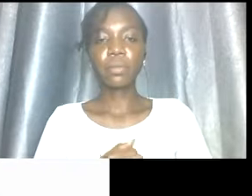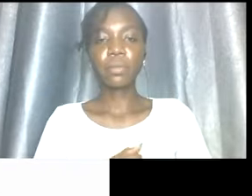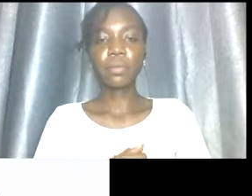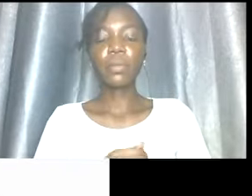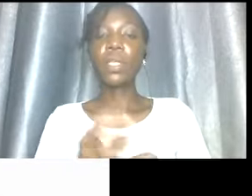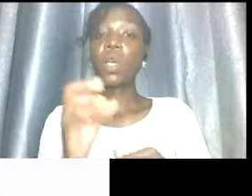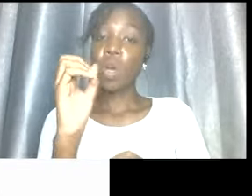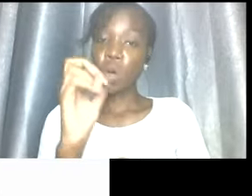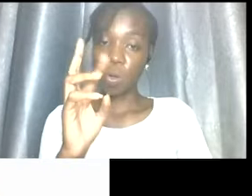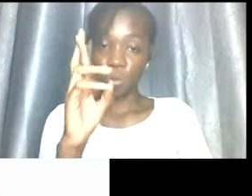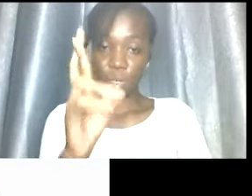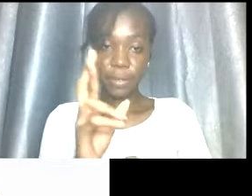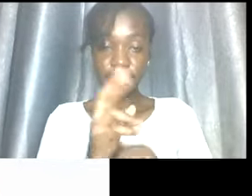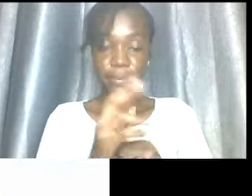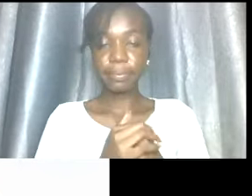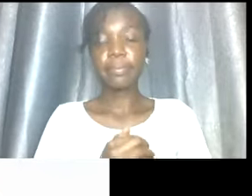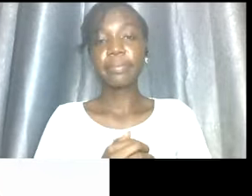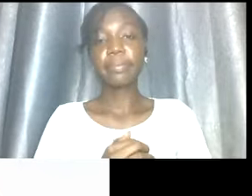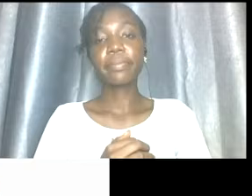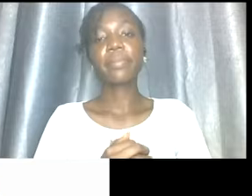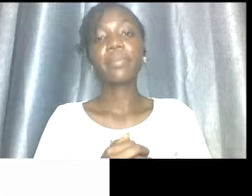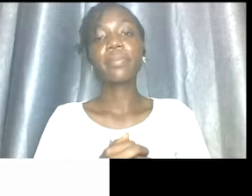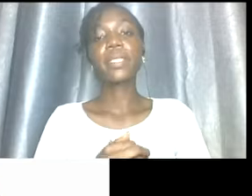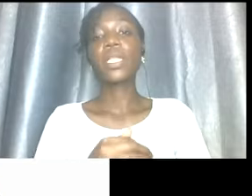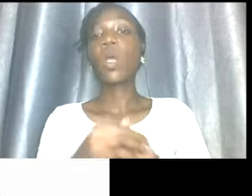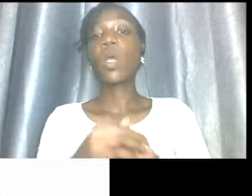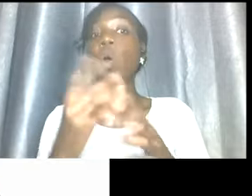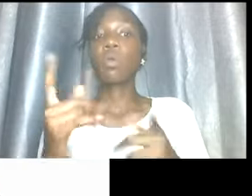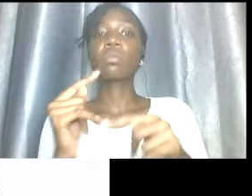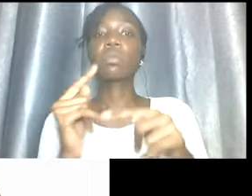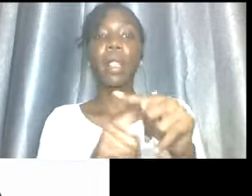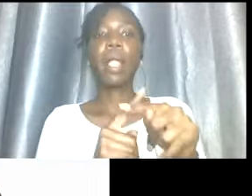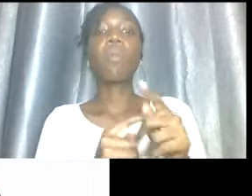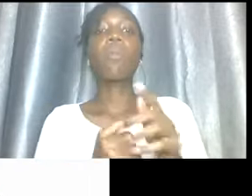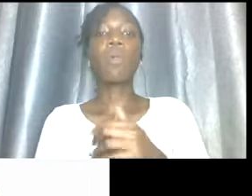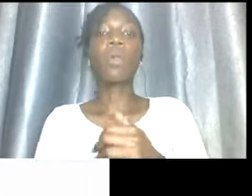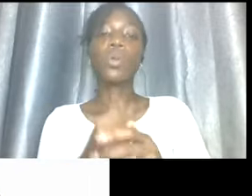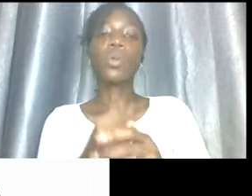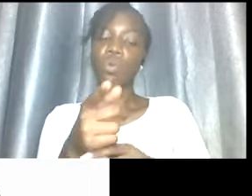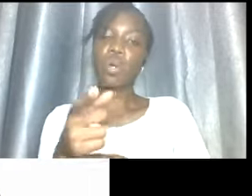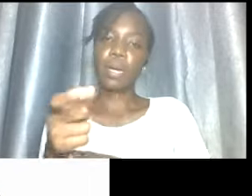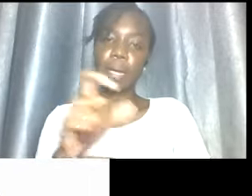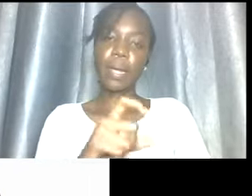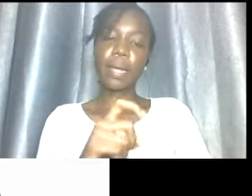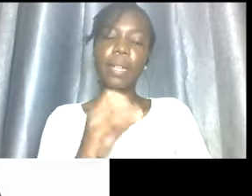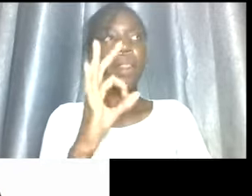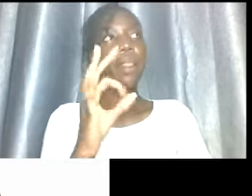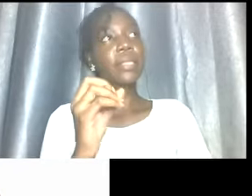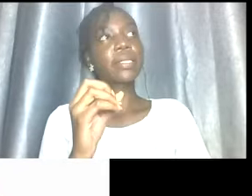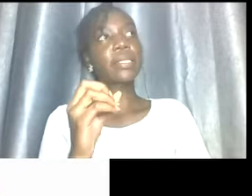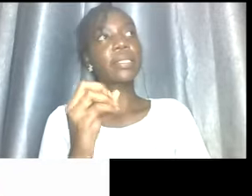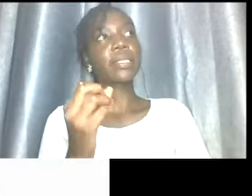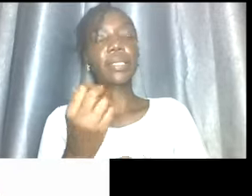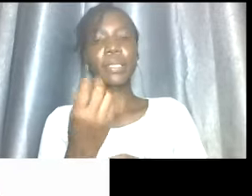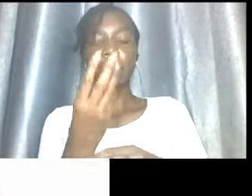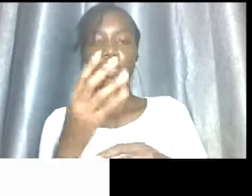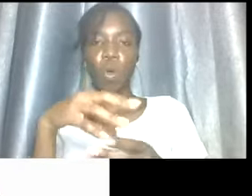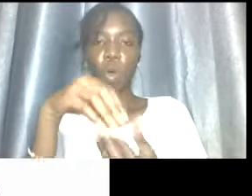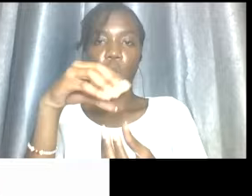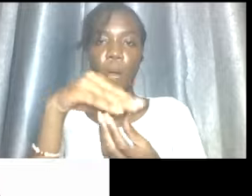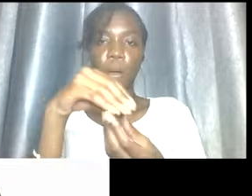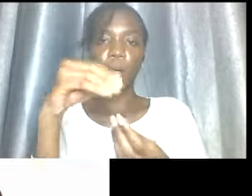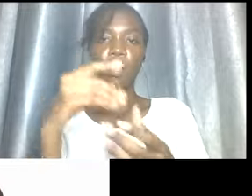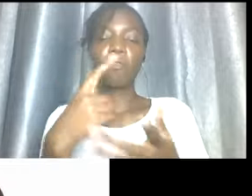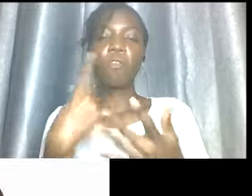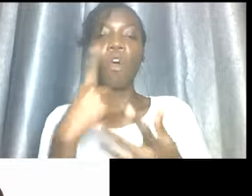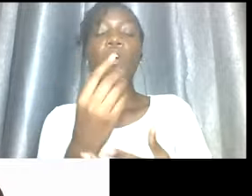or time. The only thing you add is an additional 30 cents in food costs, because that's what it costs you to put on. But